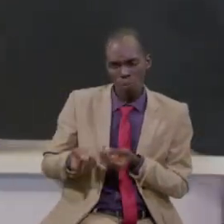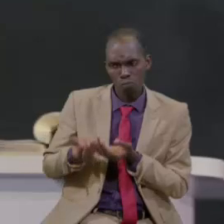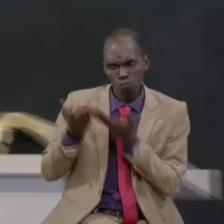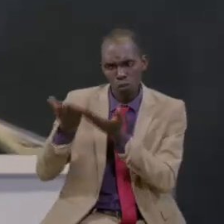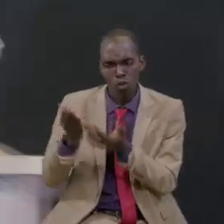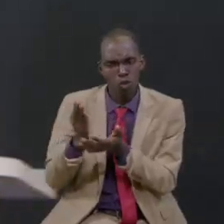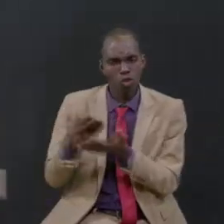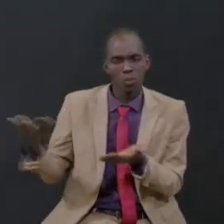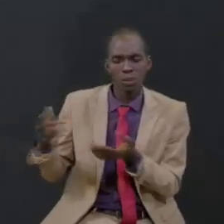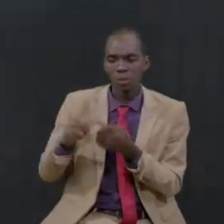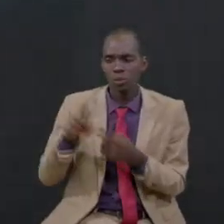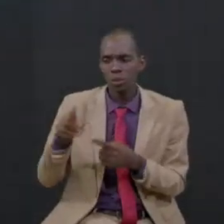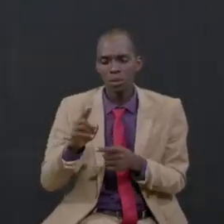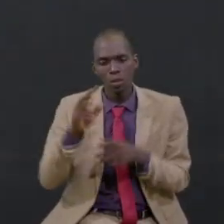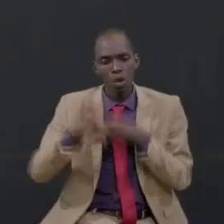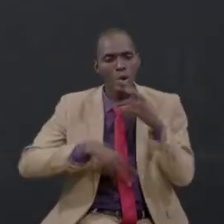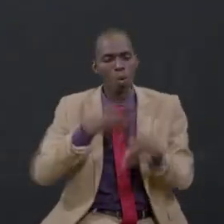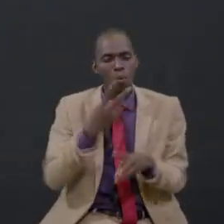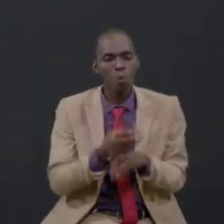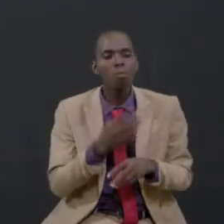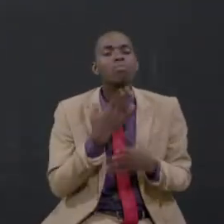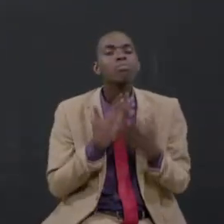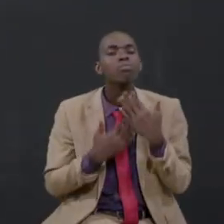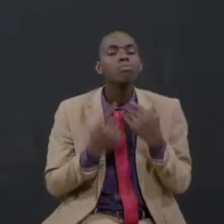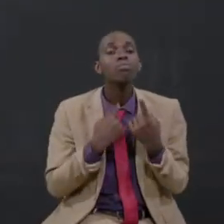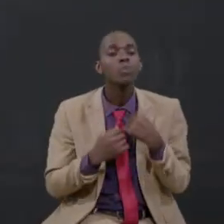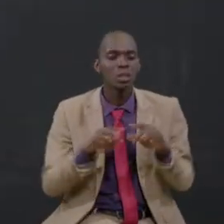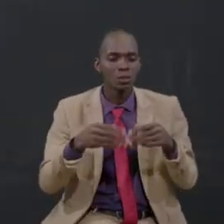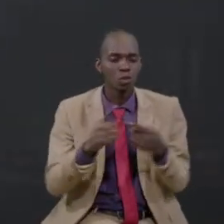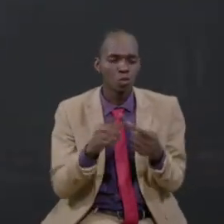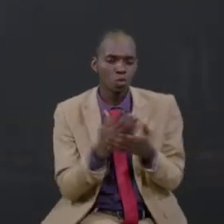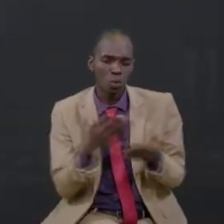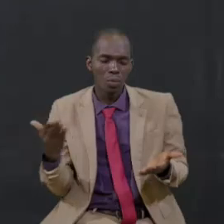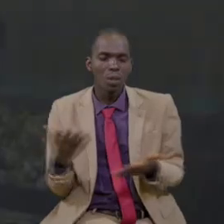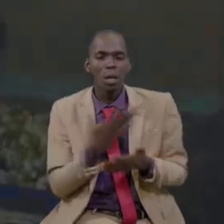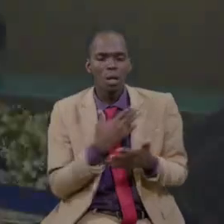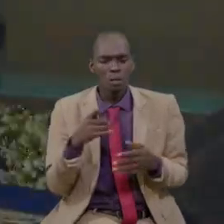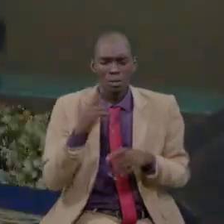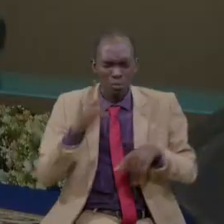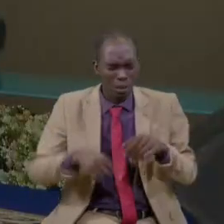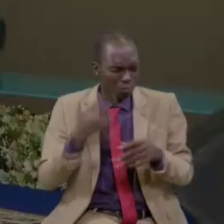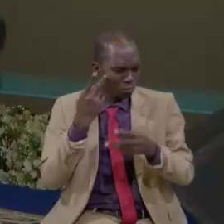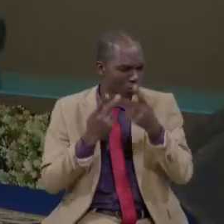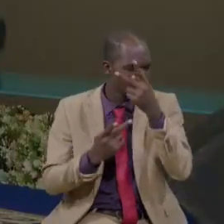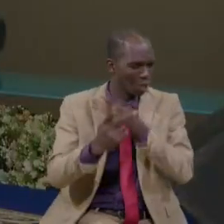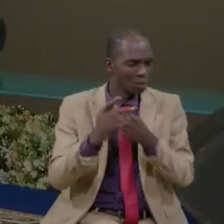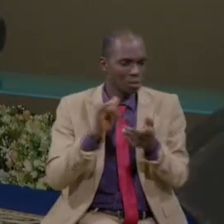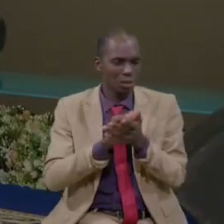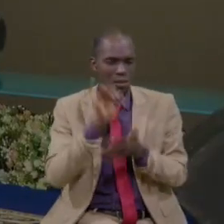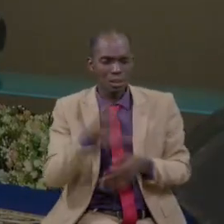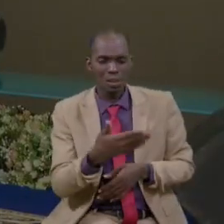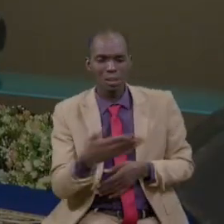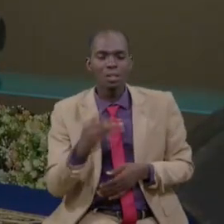recognize the difference between the offer that comes from the Lord and the one that comes from the devil. They just